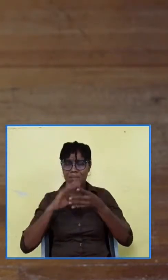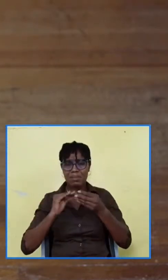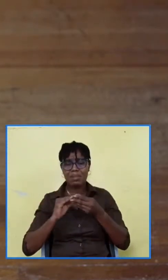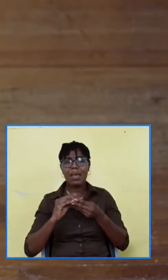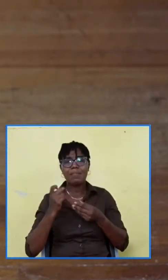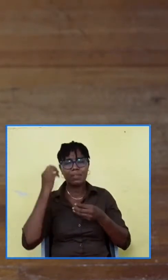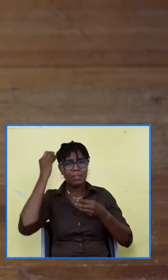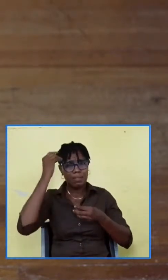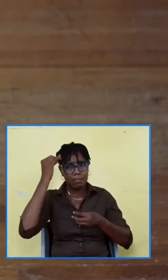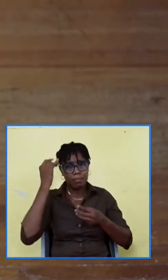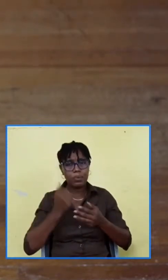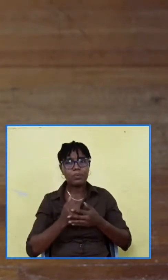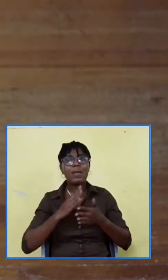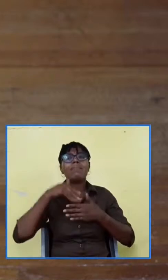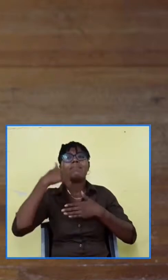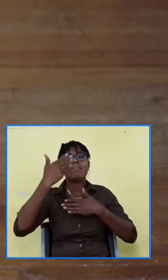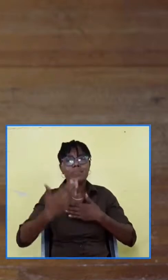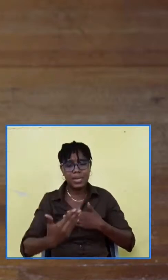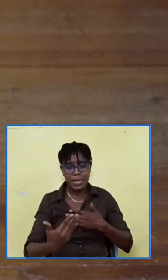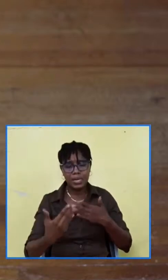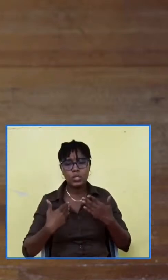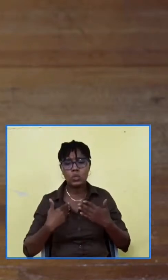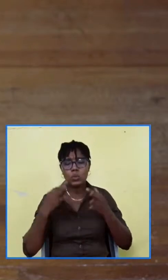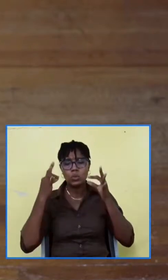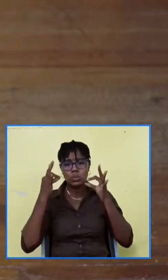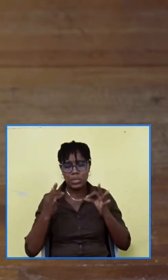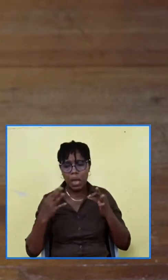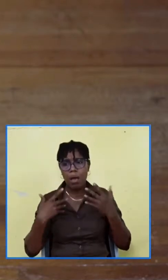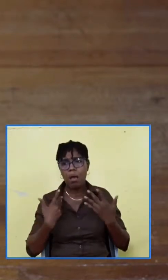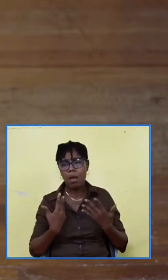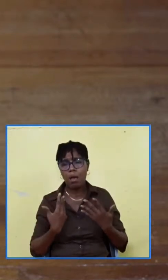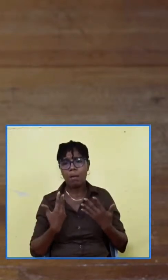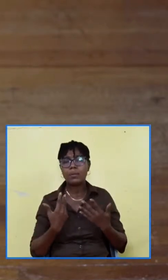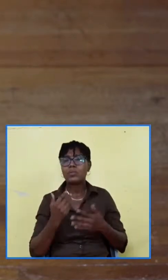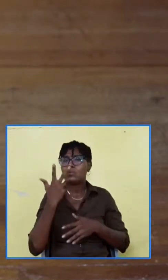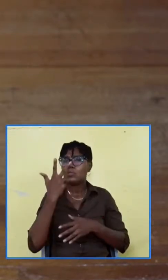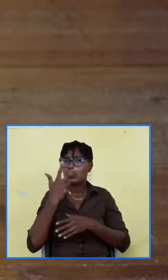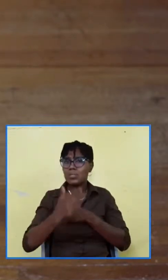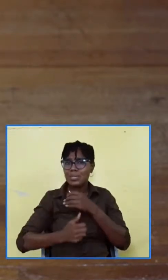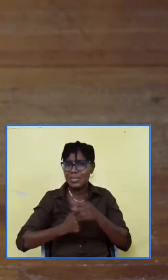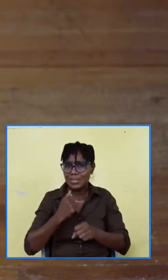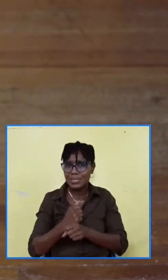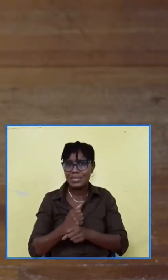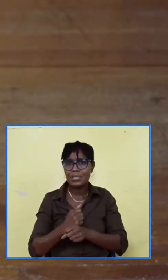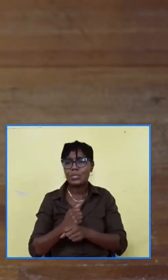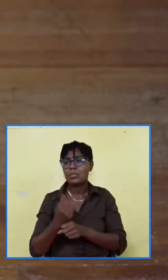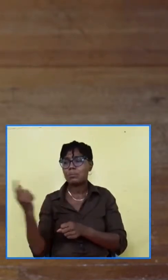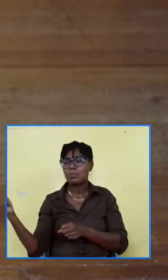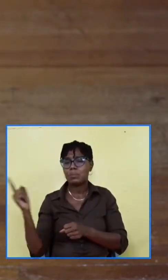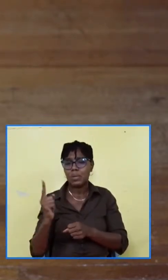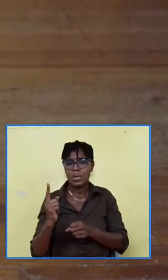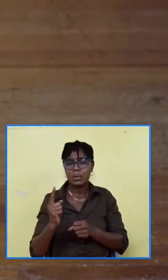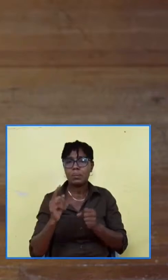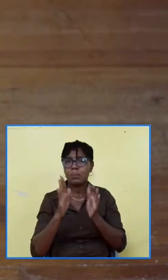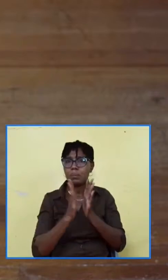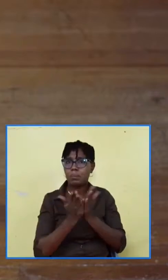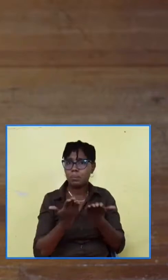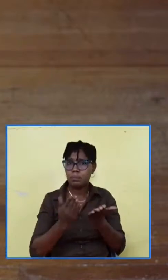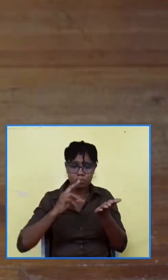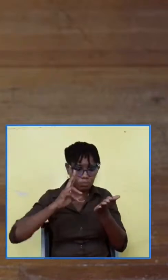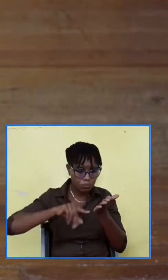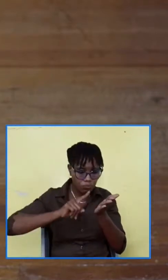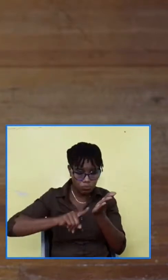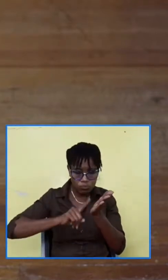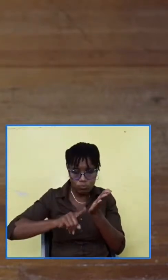Right. So every 3 years, the actuary comes in, and there's a new starting point. So the